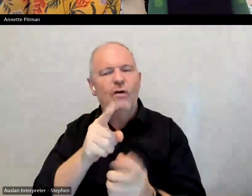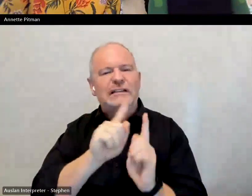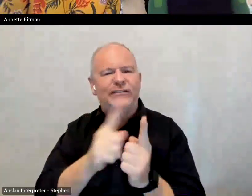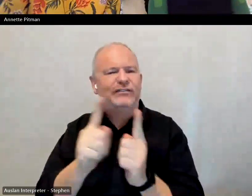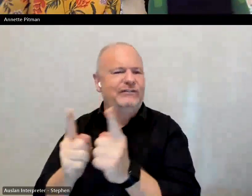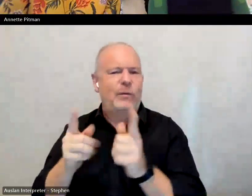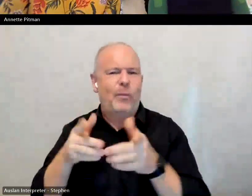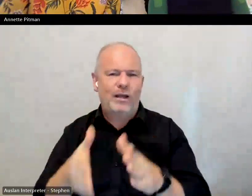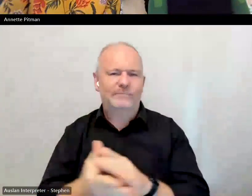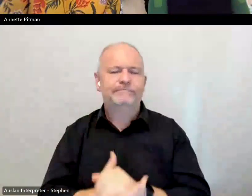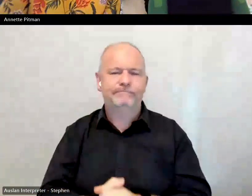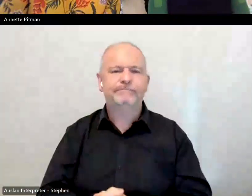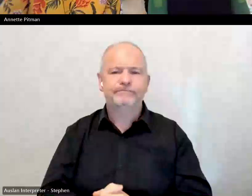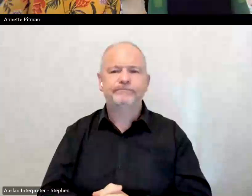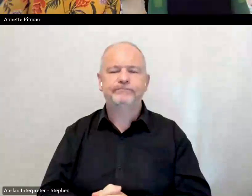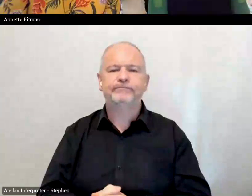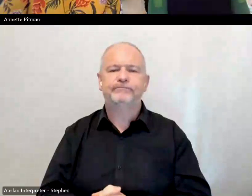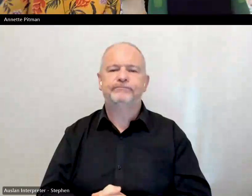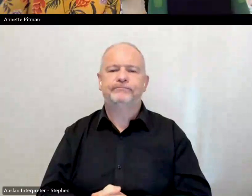ways.